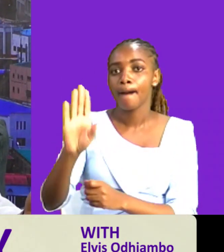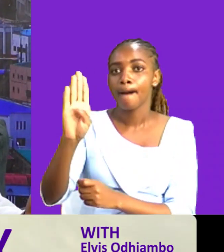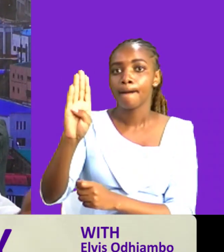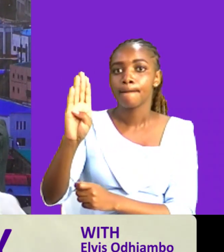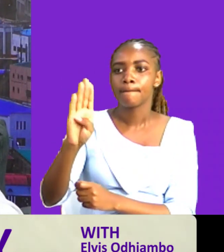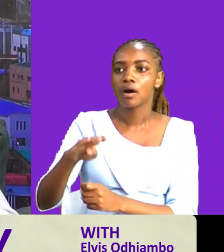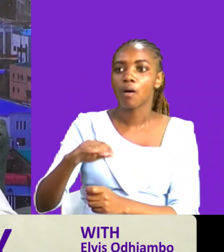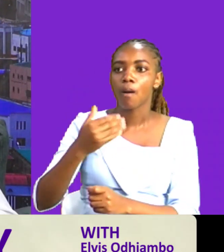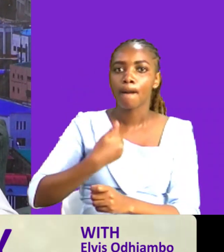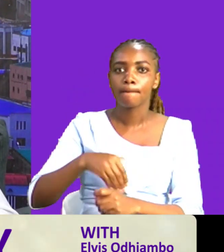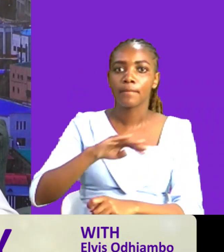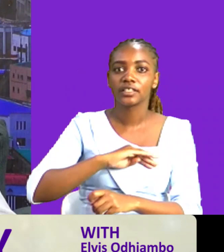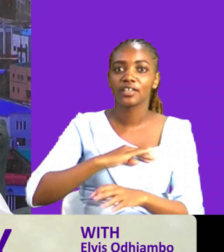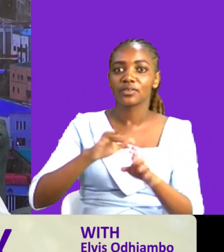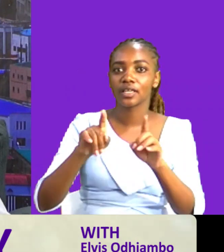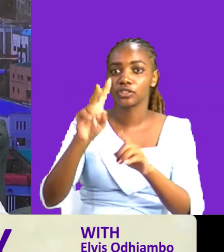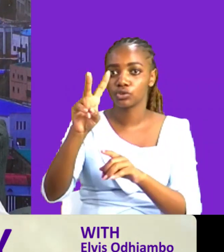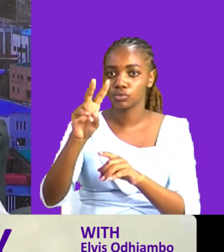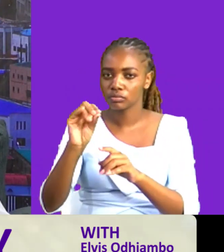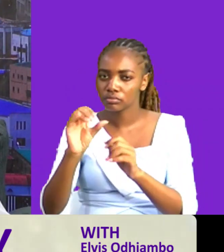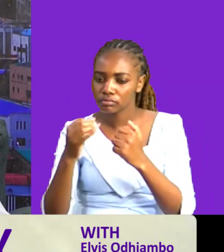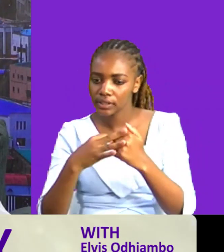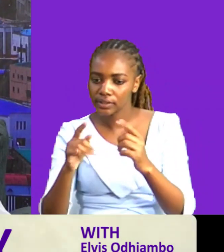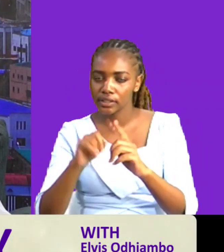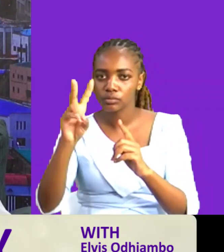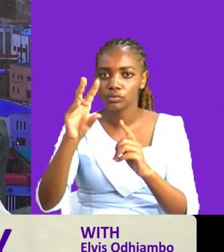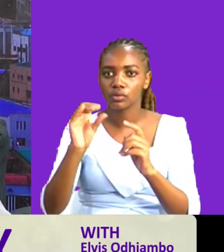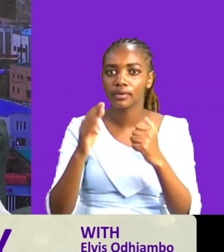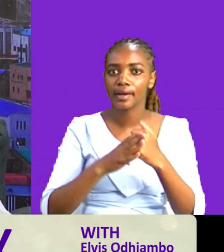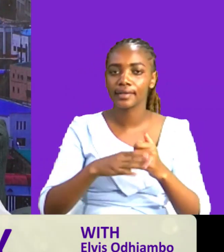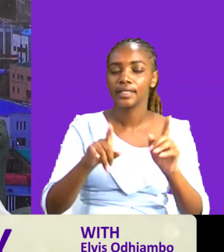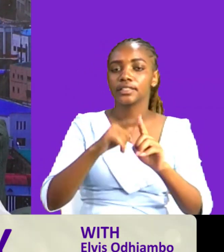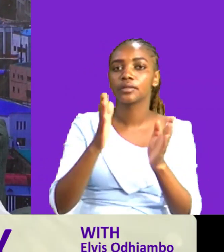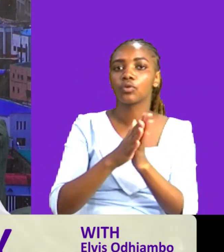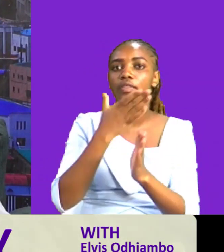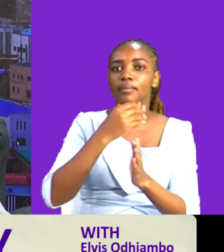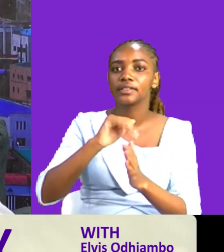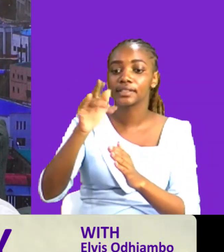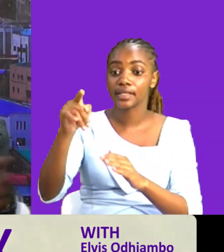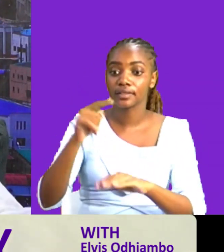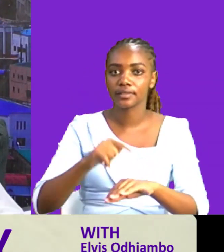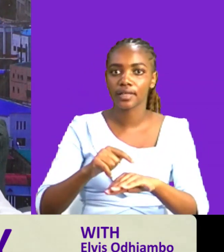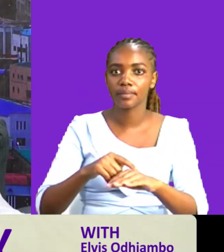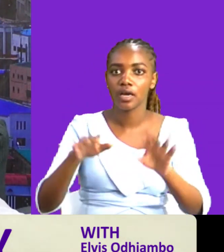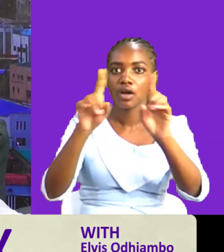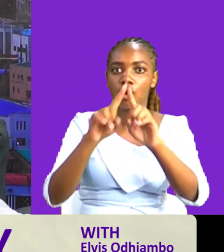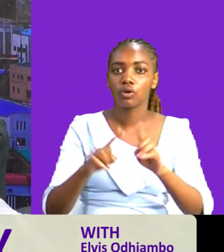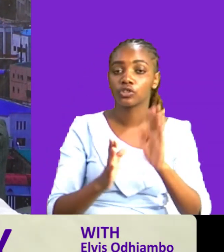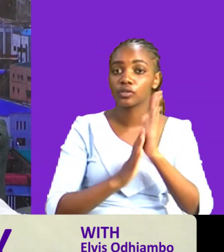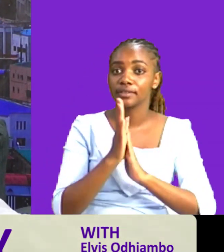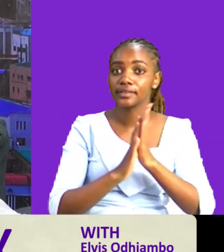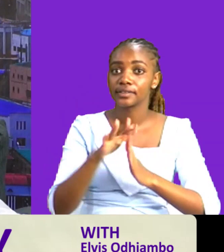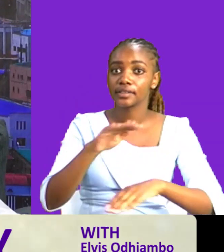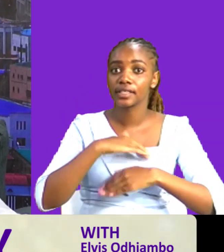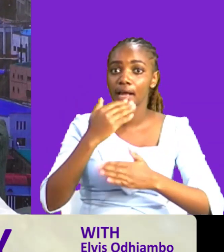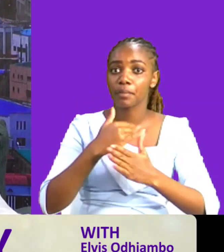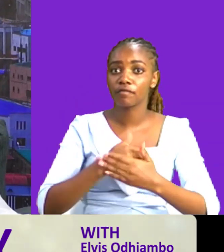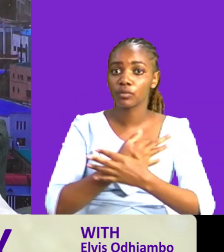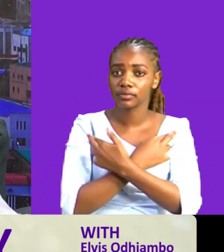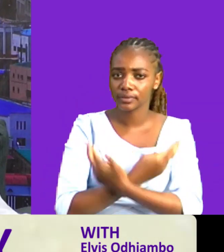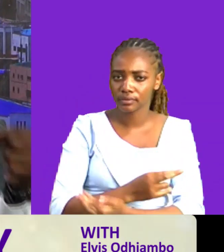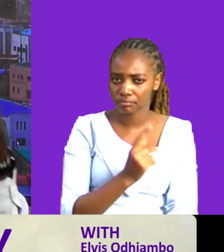in the 2008-2009 season, and as well as Manchester City in this season as well. Interestingly enough, before we take a quick